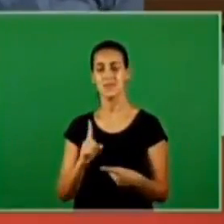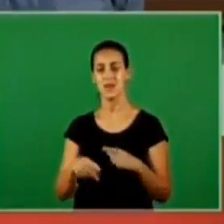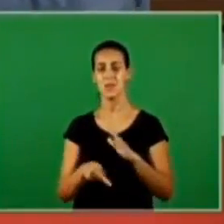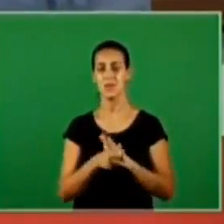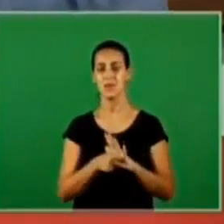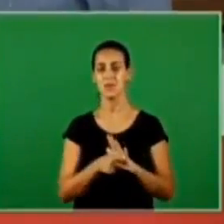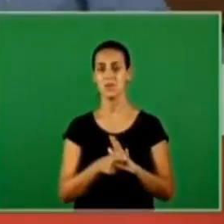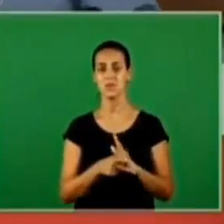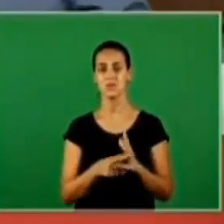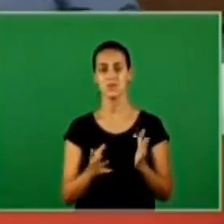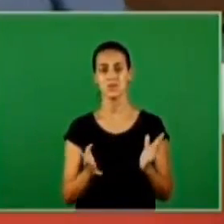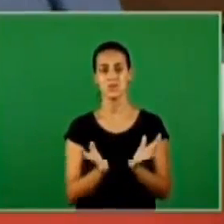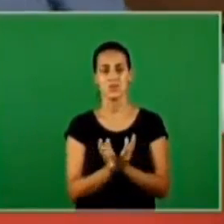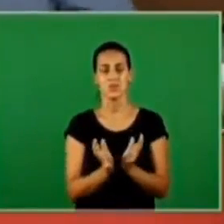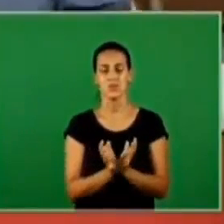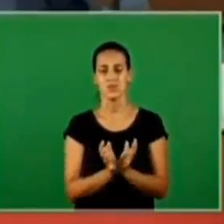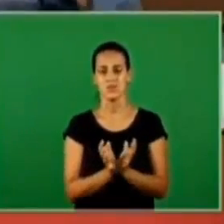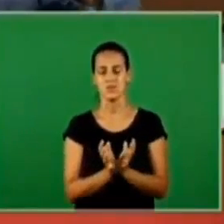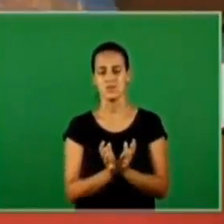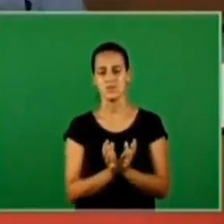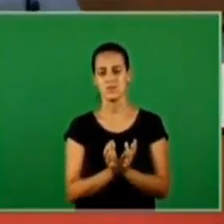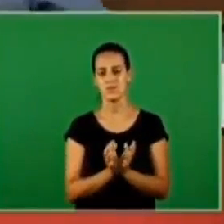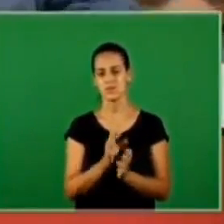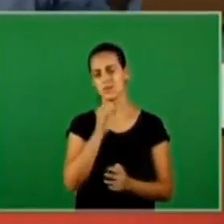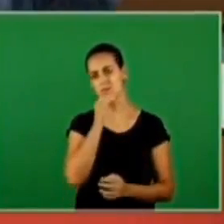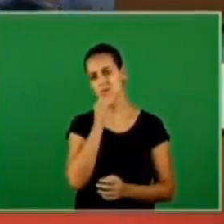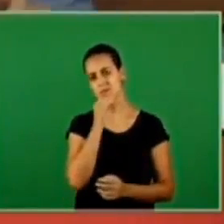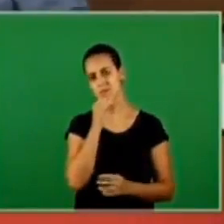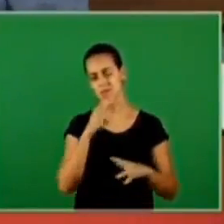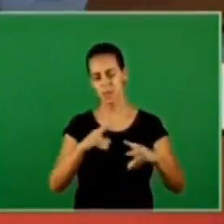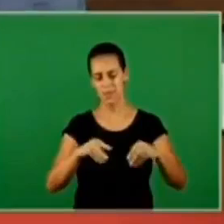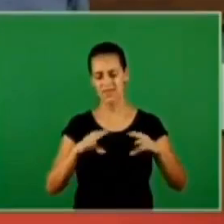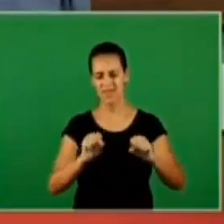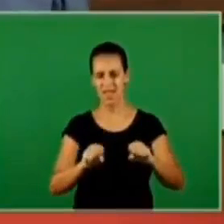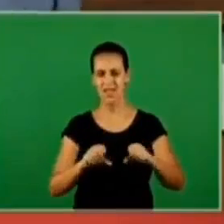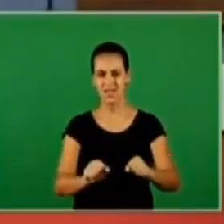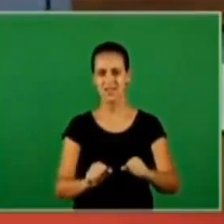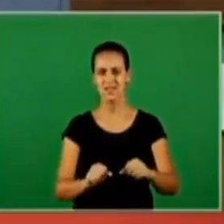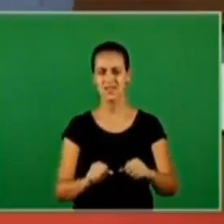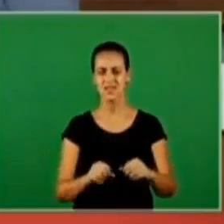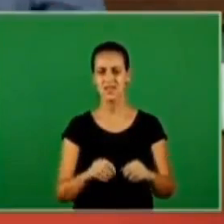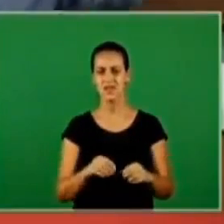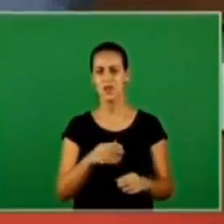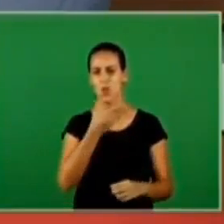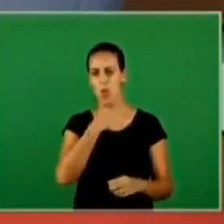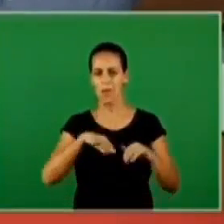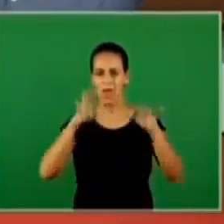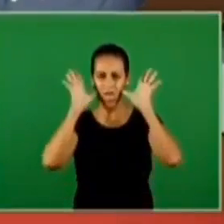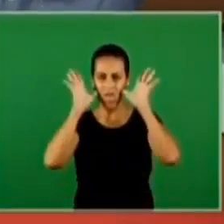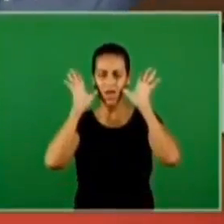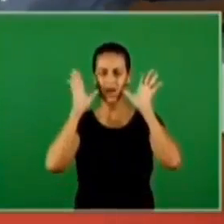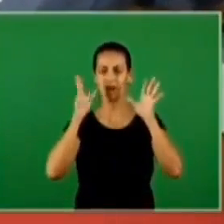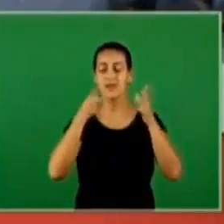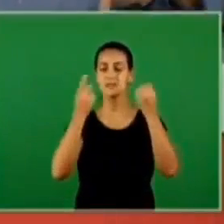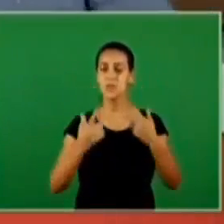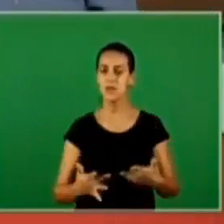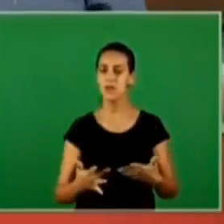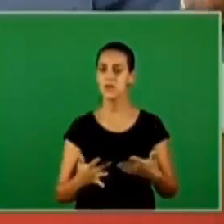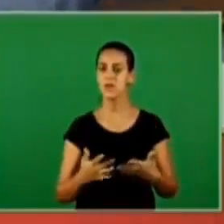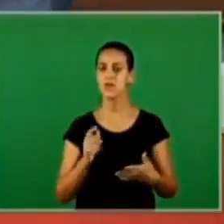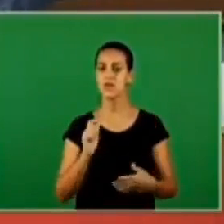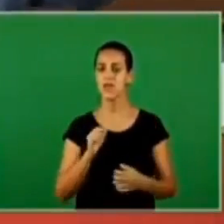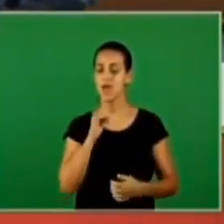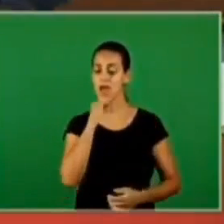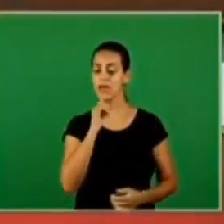a group. So we'll see about the topic of Einstein. Einstein said